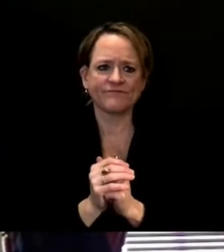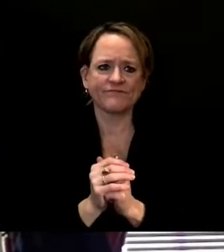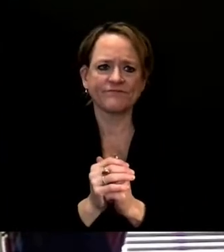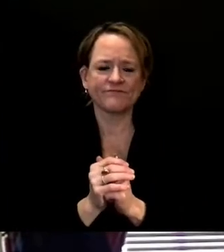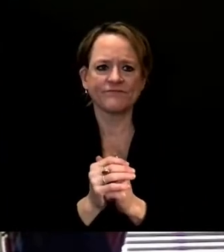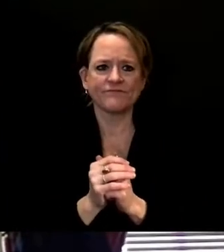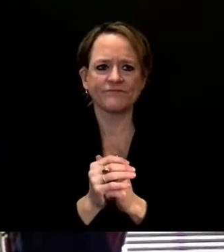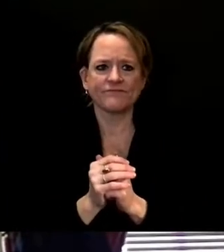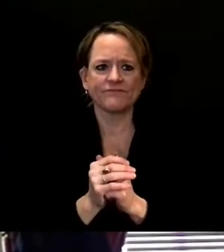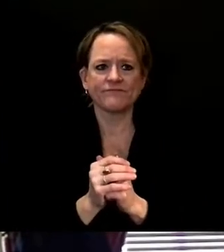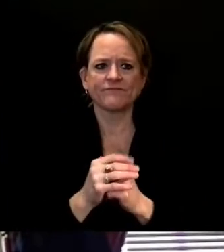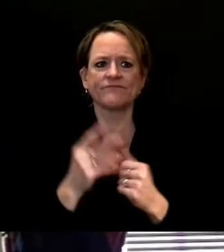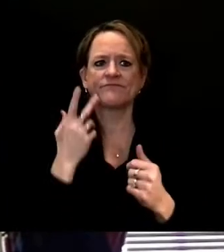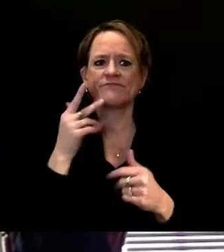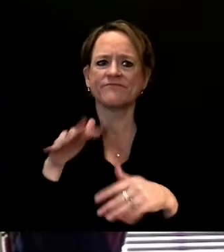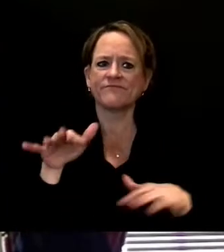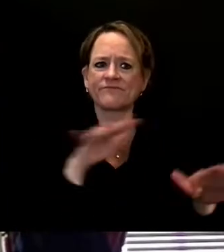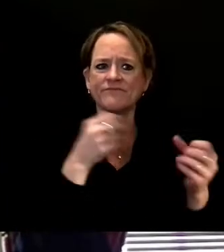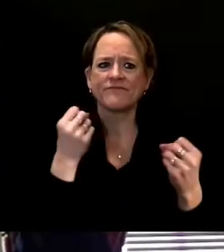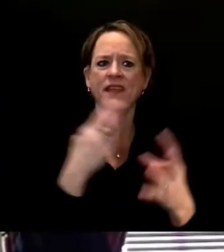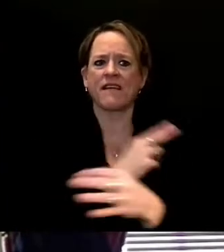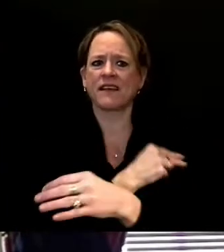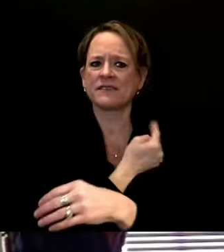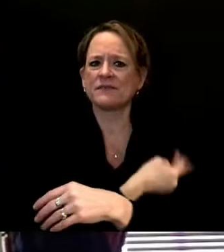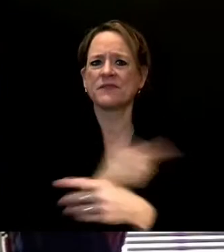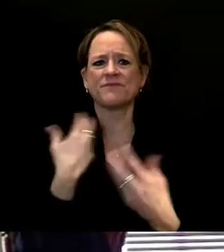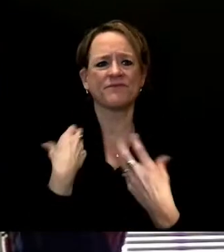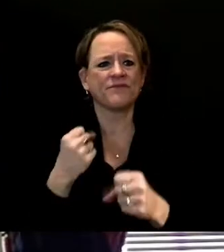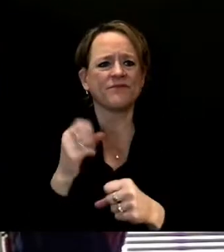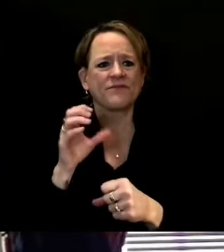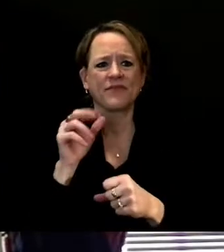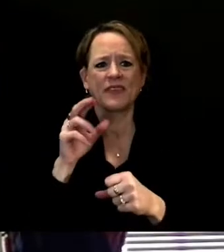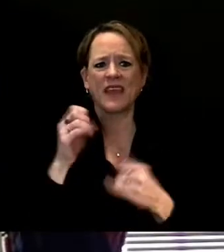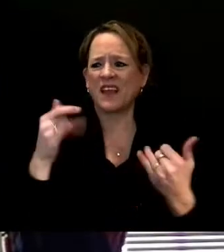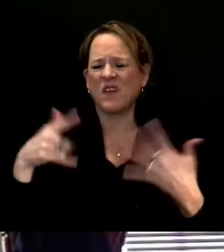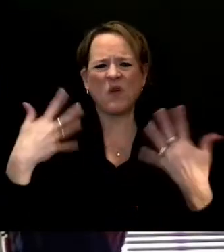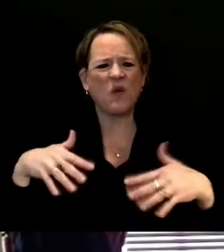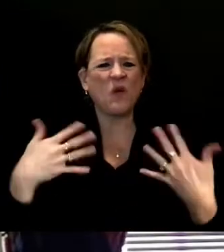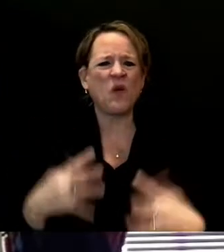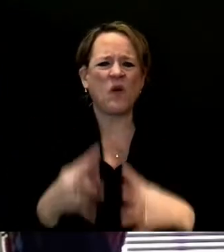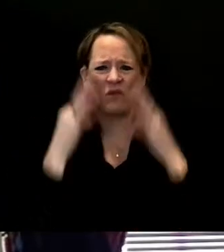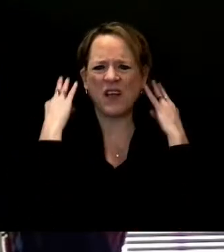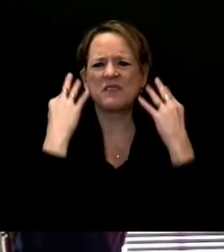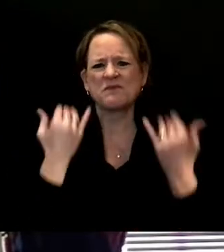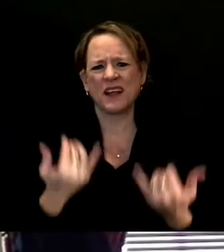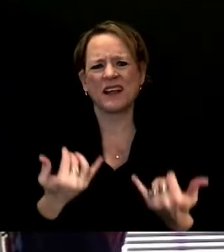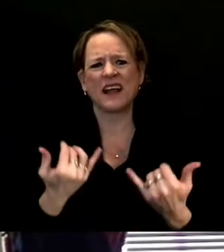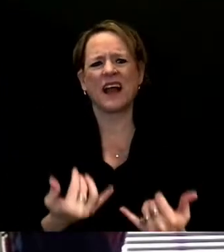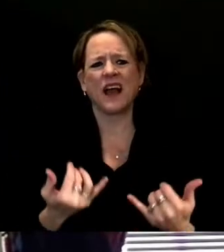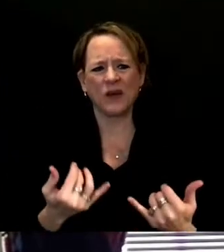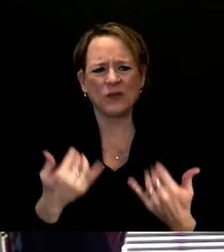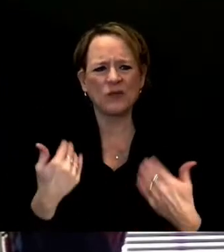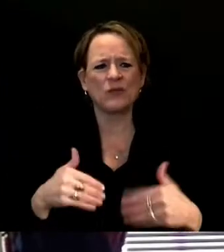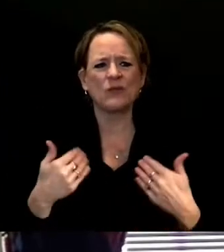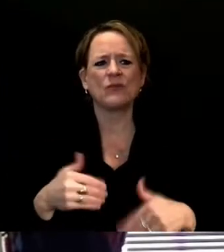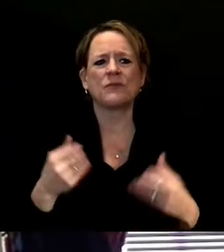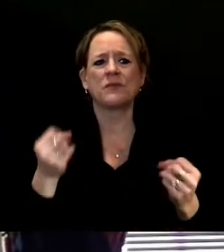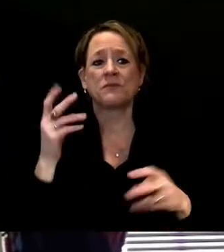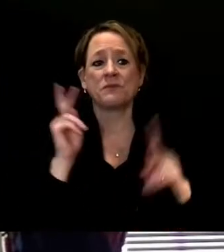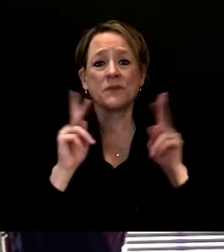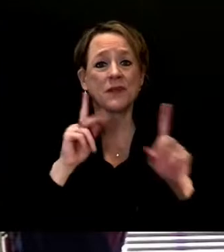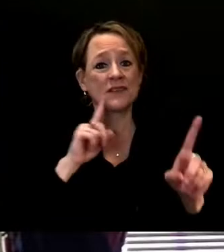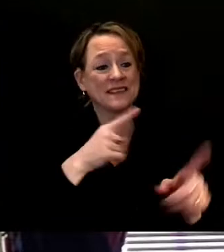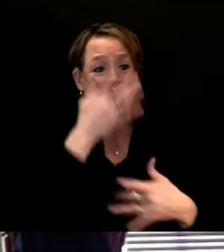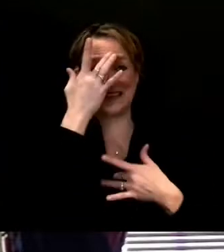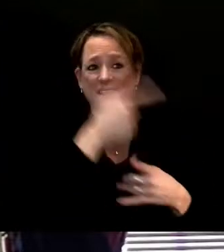story of individuals who need urgent care or treatment, whether COVID or not, but can't get it because our hospitals are full. That's why